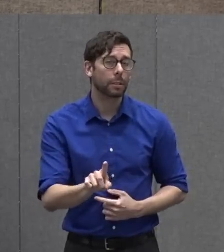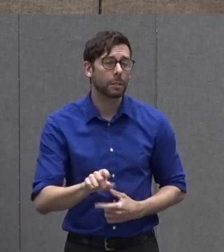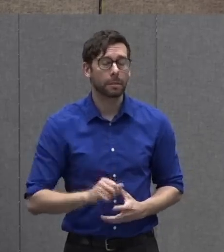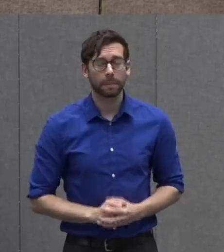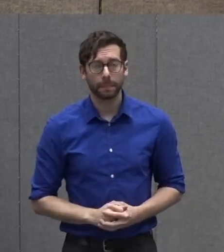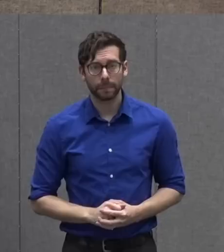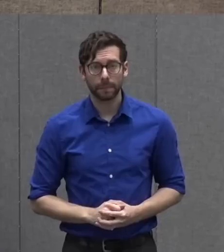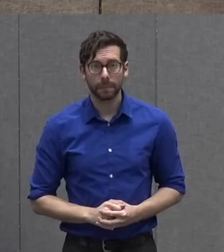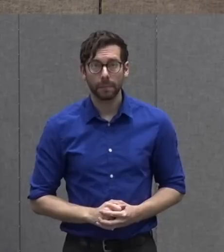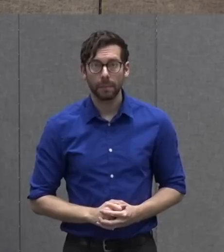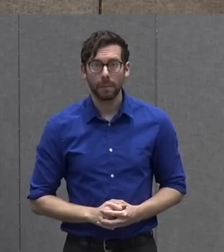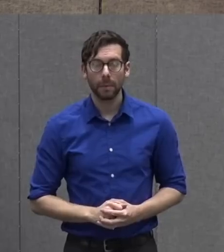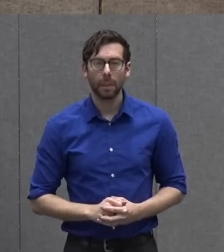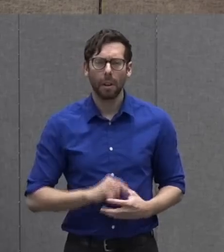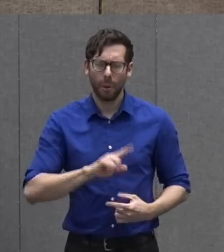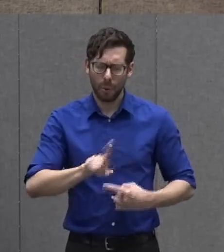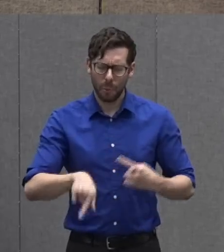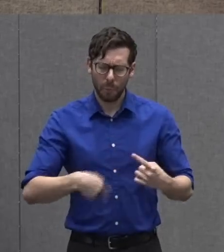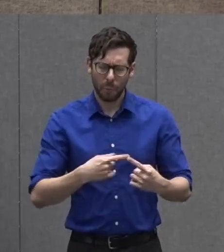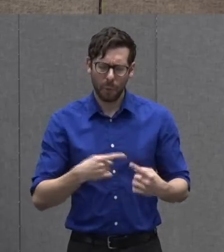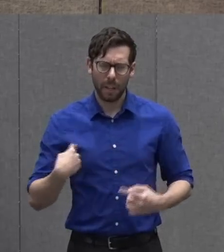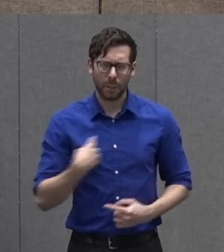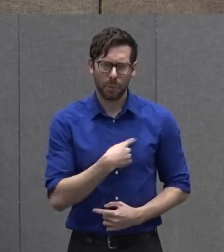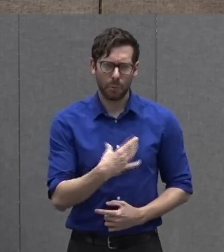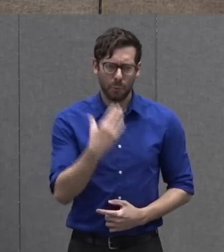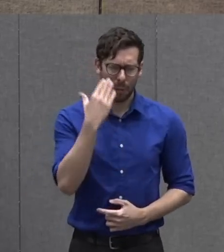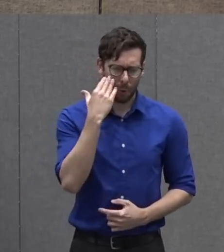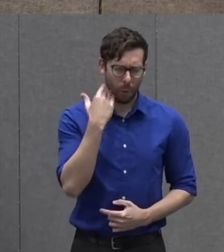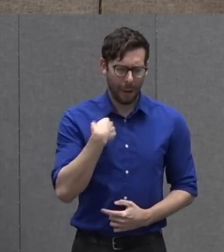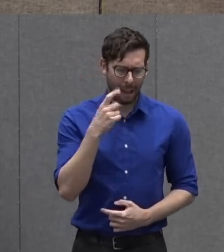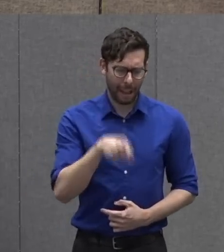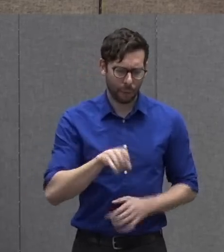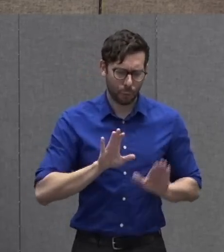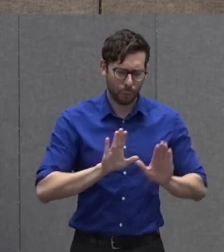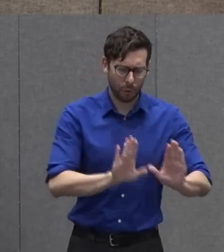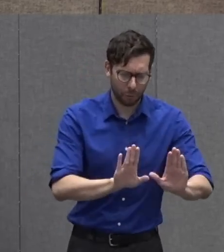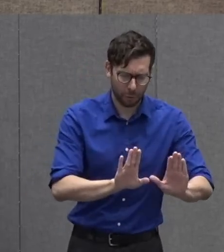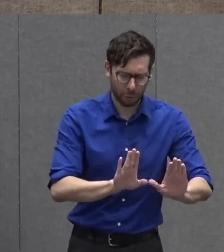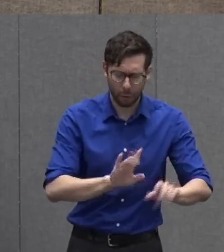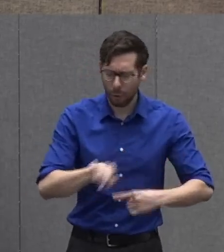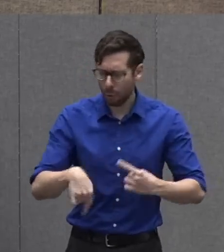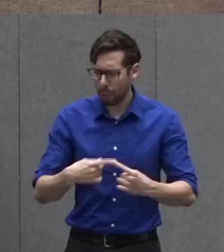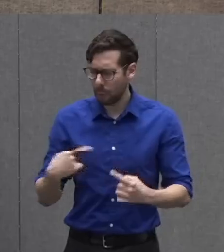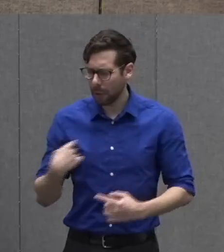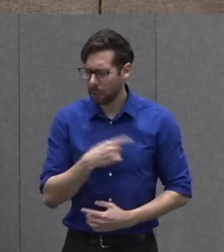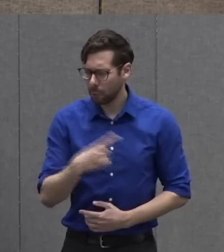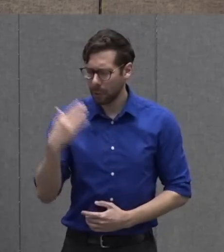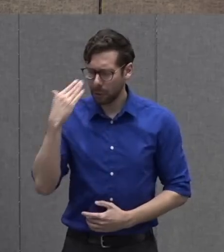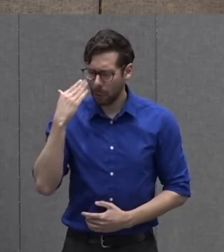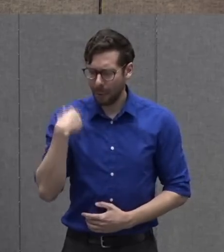When do we know to push? When do we know to pull? Something to think about today.